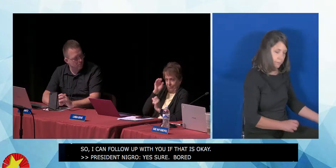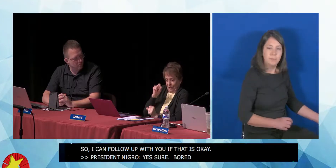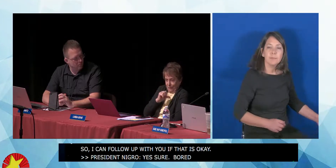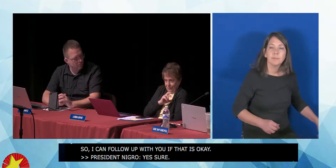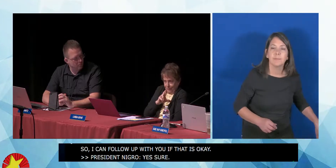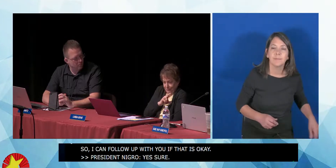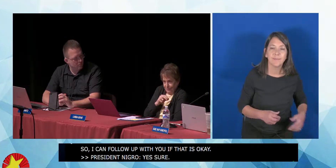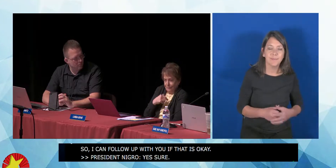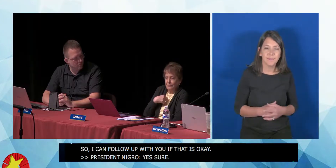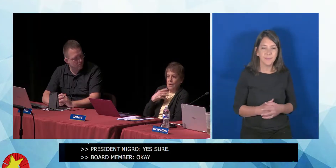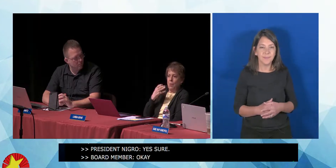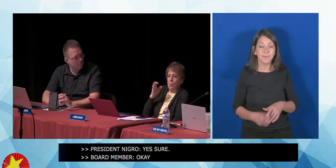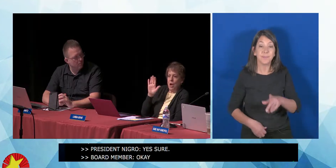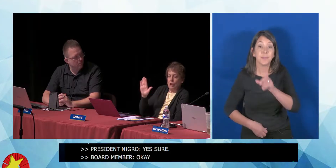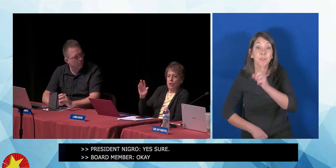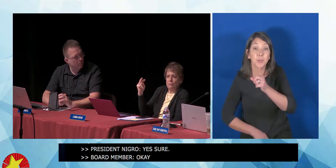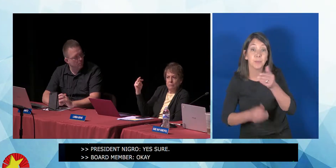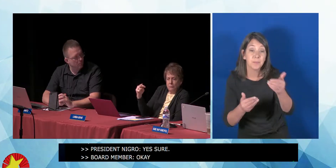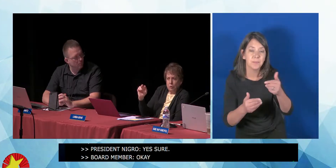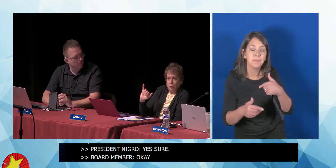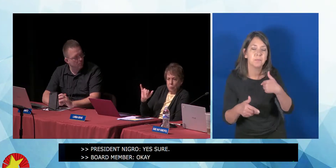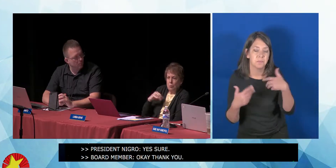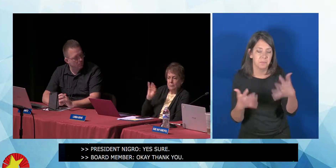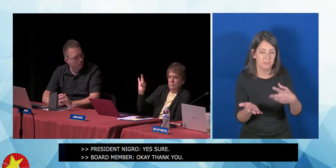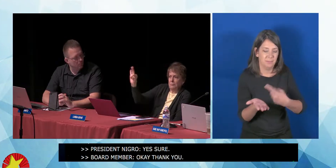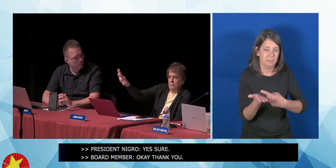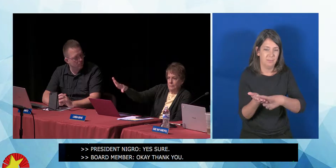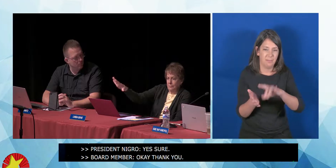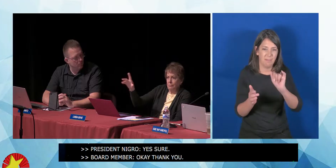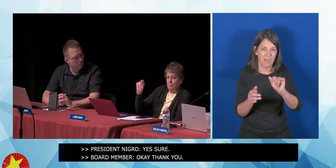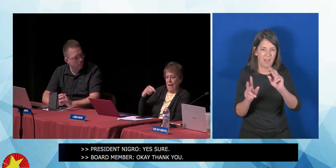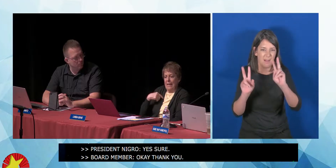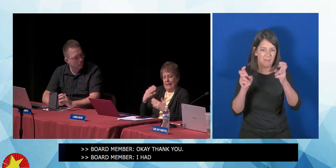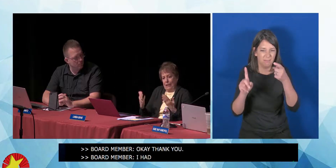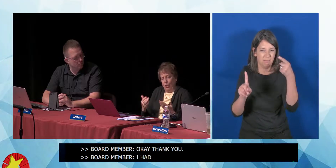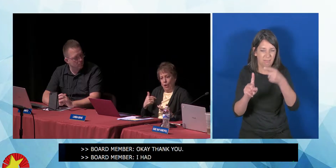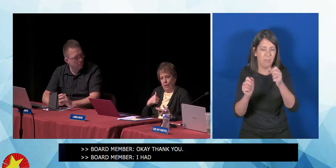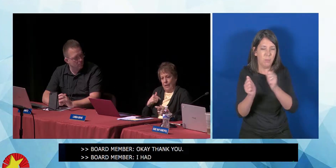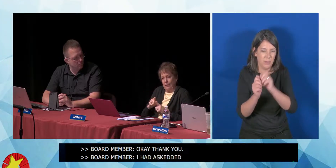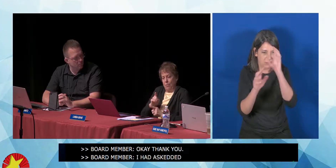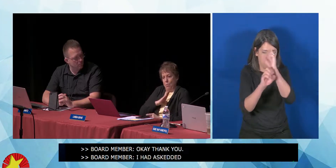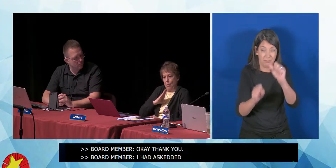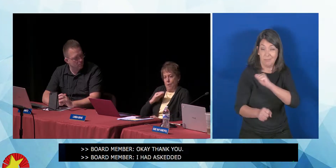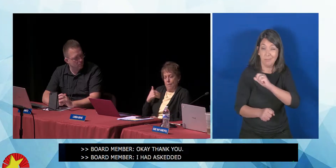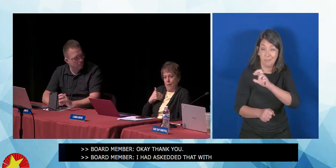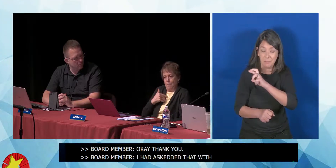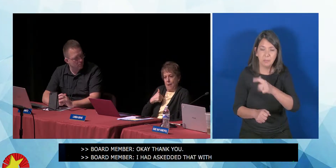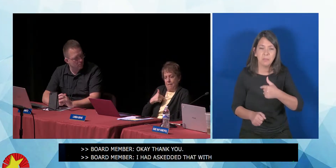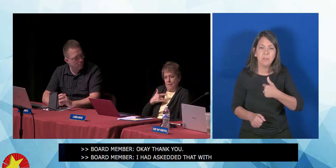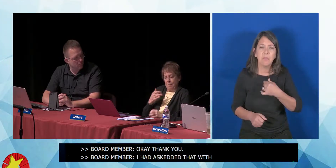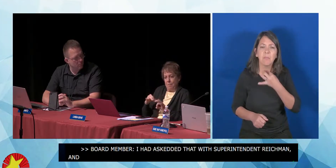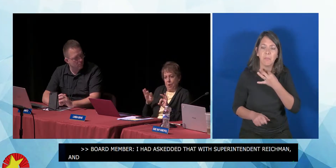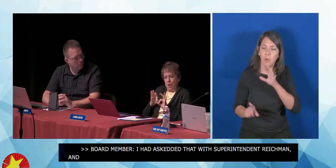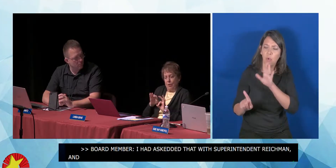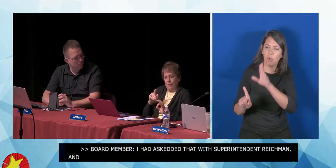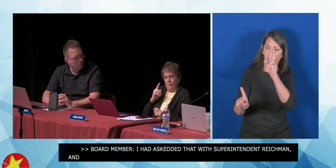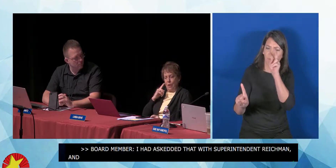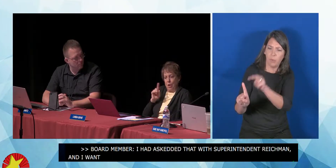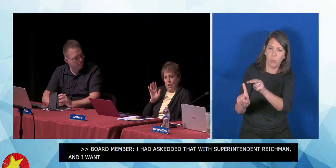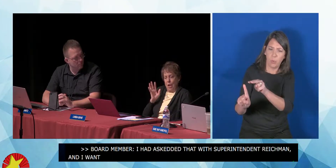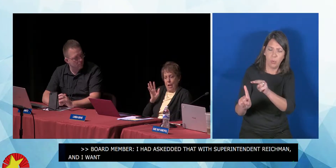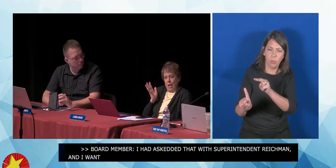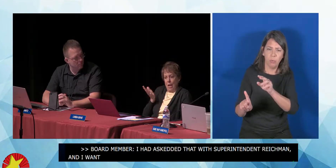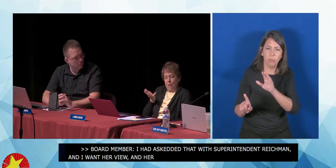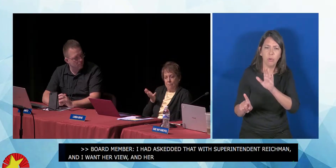I have discussed that with Superintendent Reichman. I want her view, her input, and I